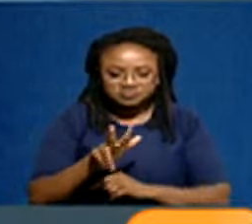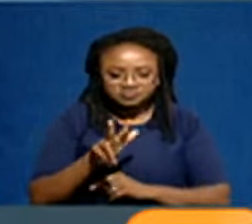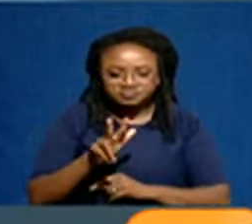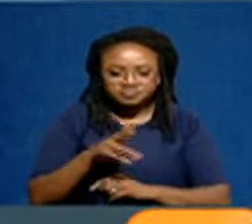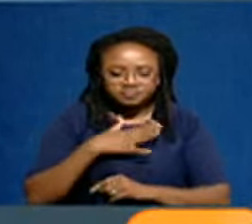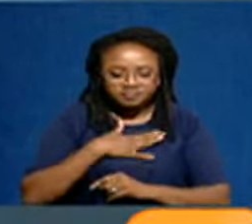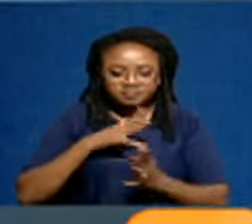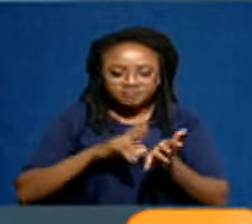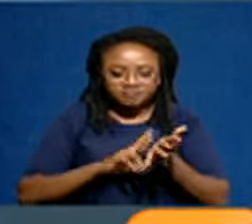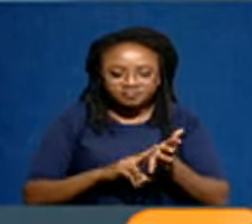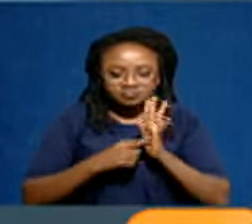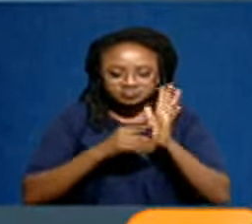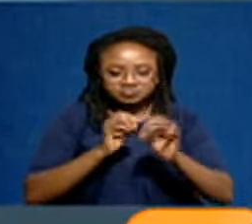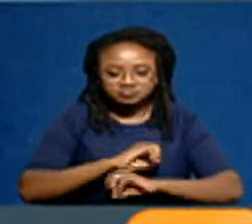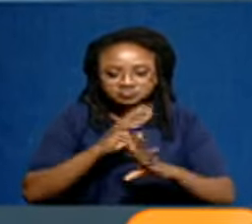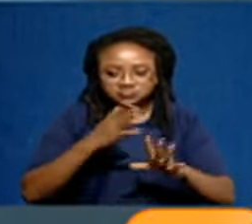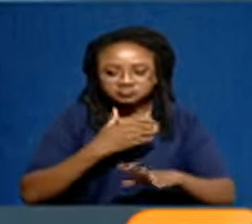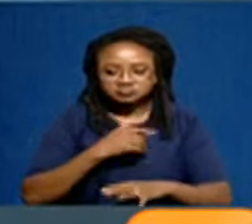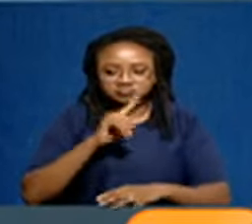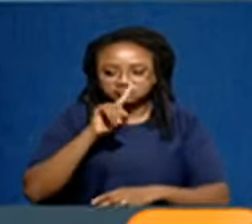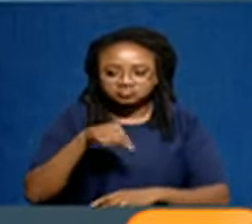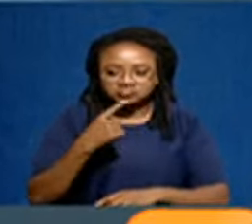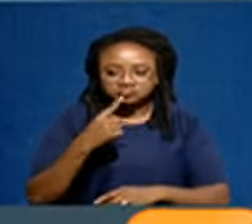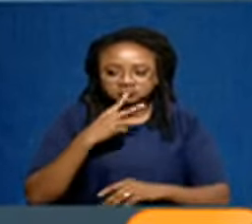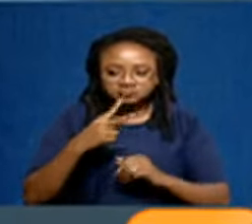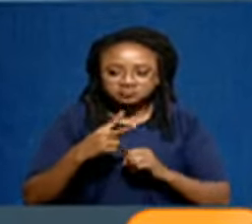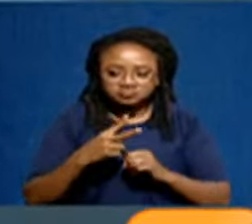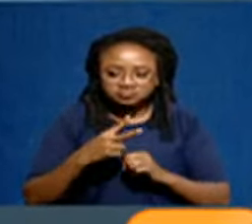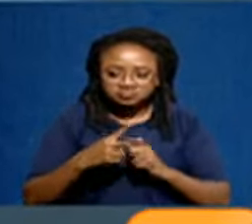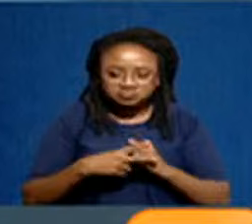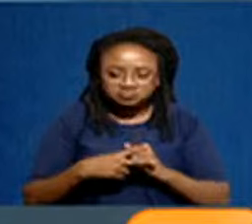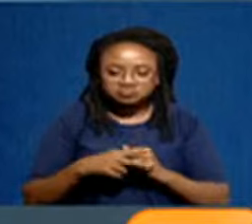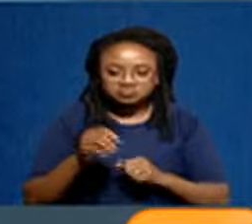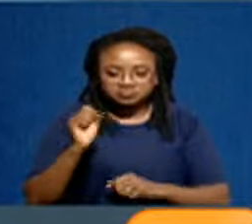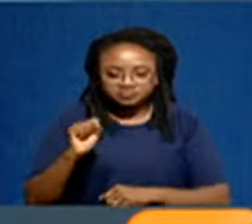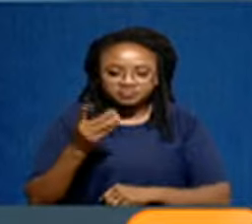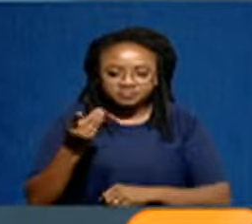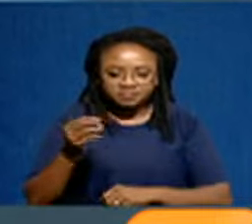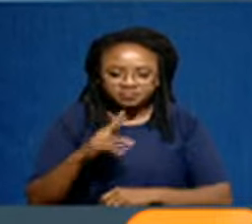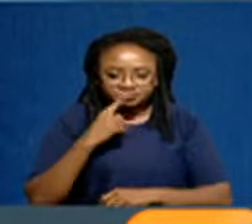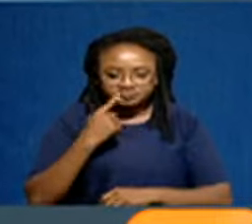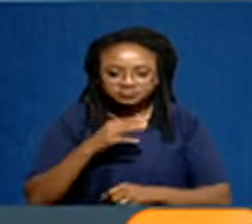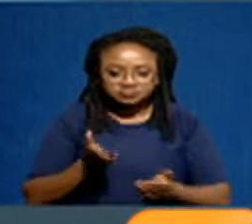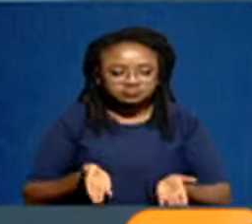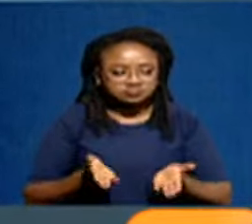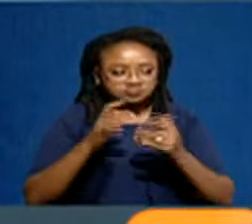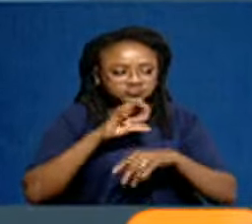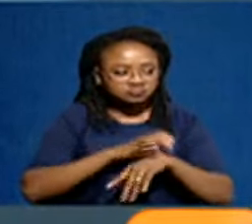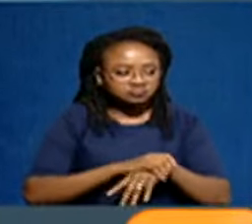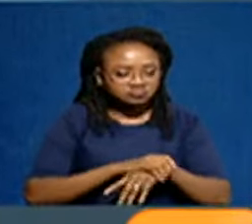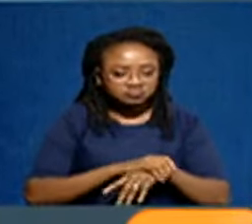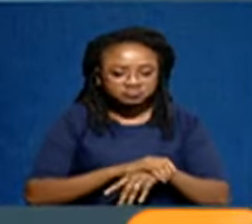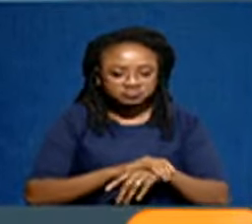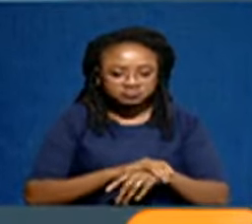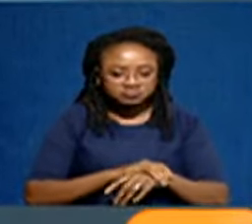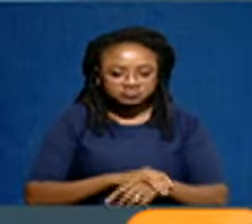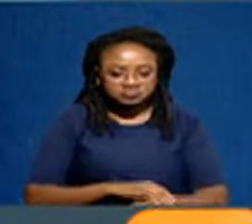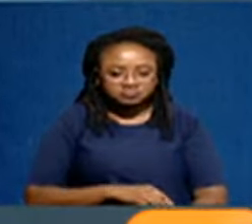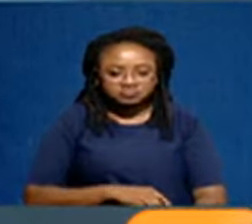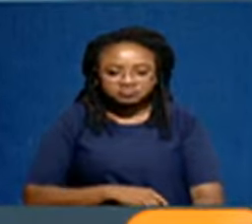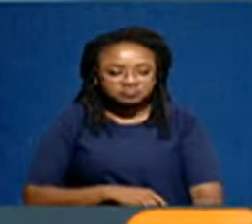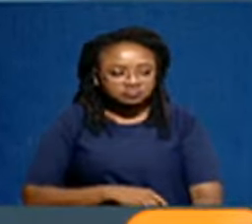records show that 1,705 doctors have been promoted in various counties. I do not have records county